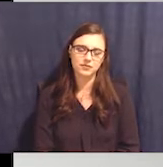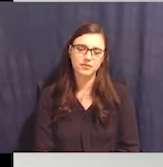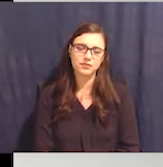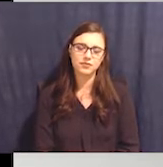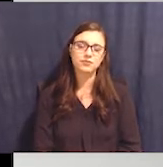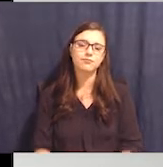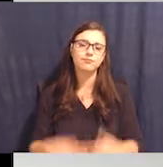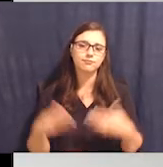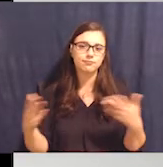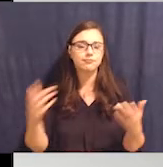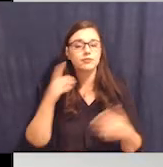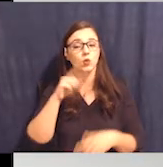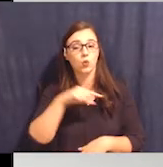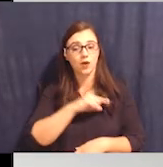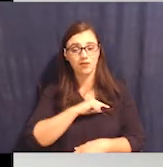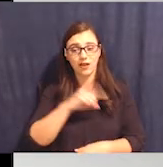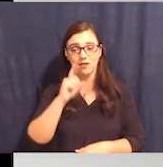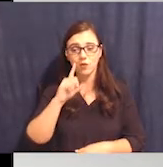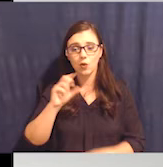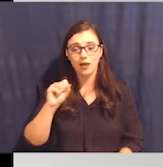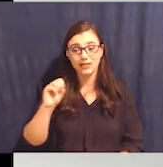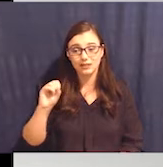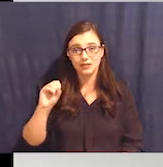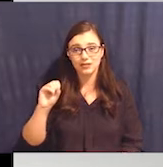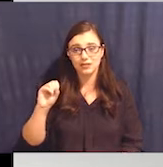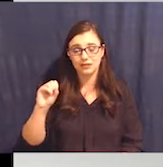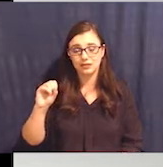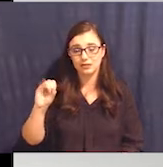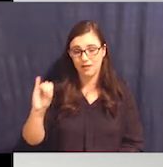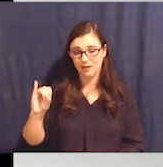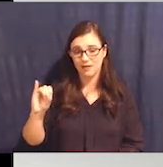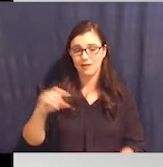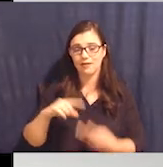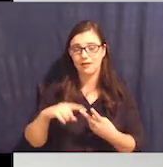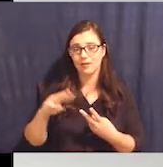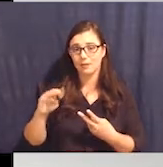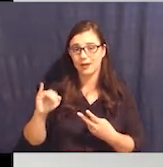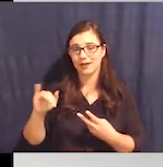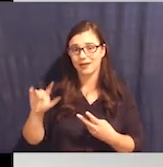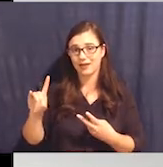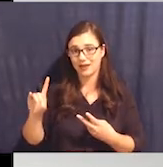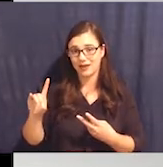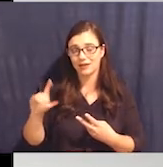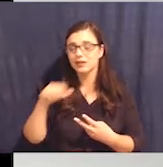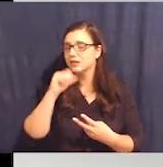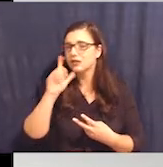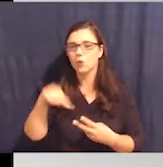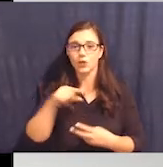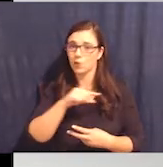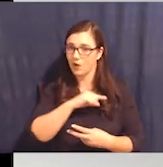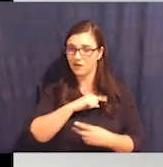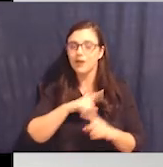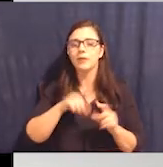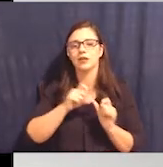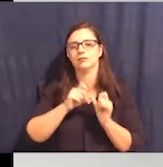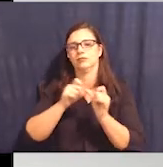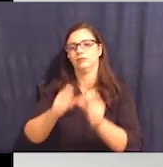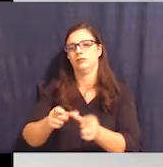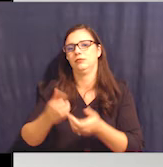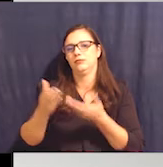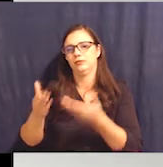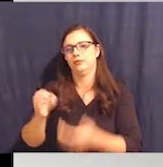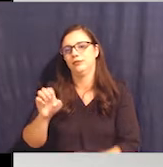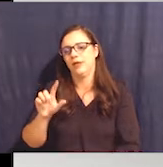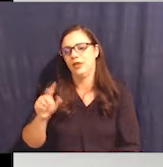So in order to qualify for SSI and Medicaid, it's not just qualifying, but maintaining